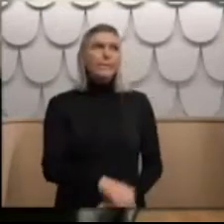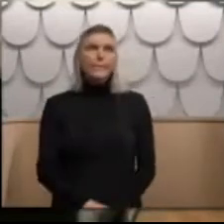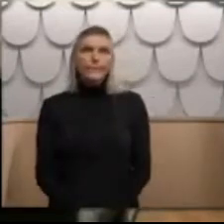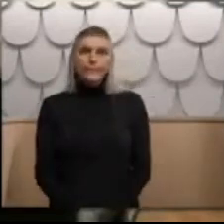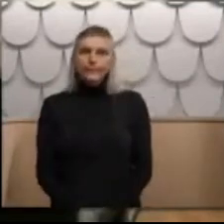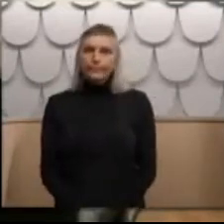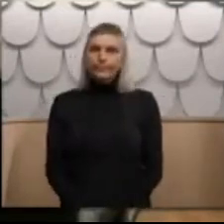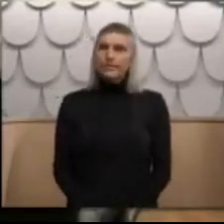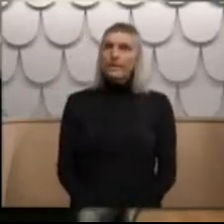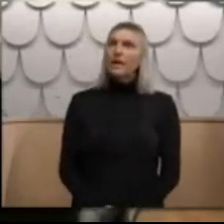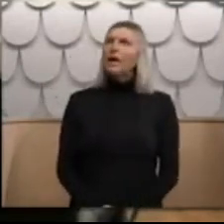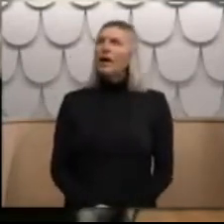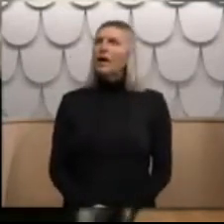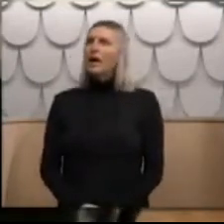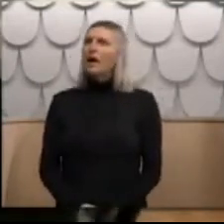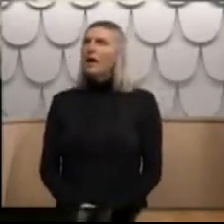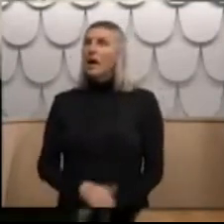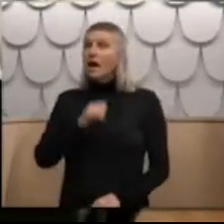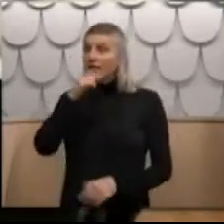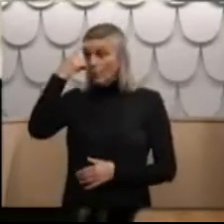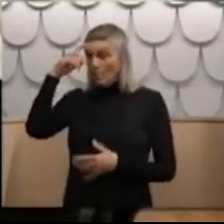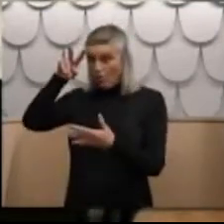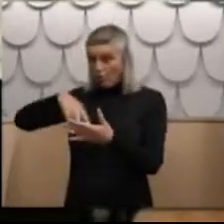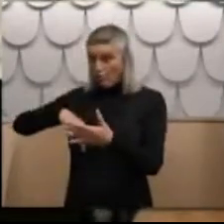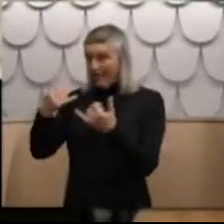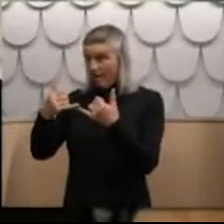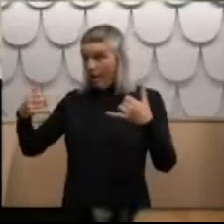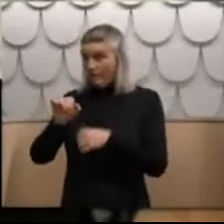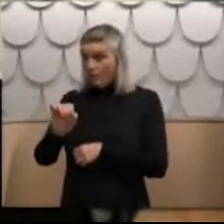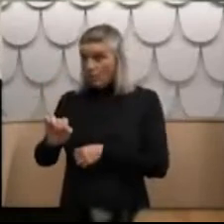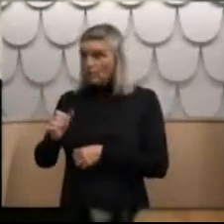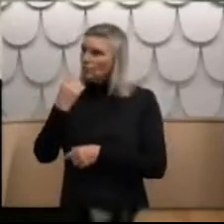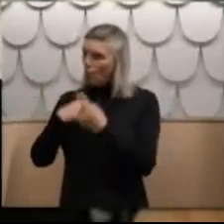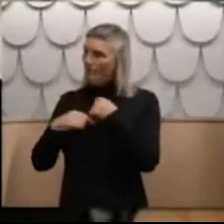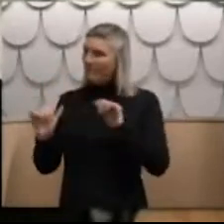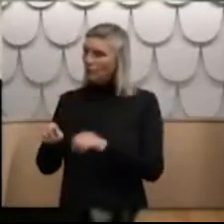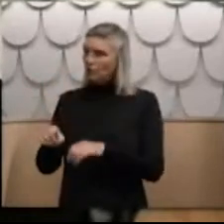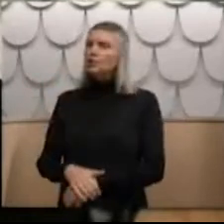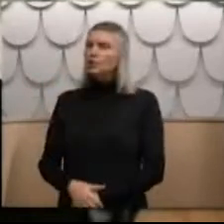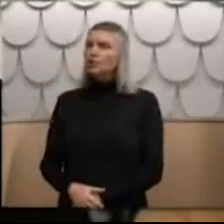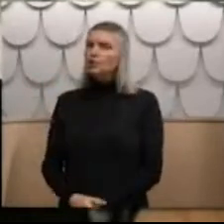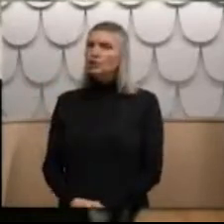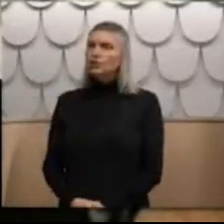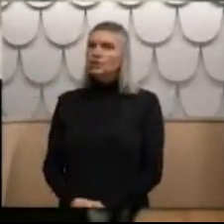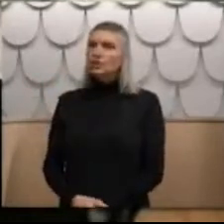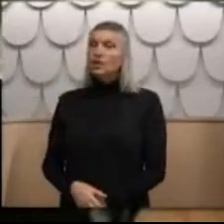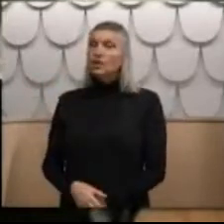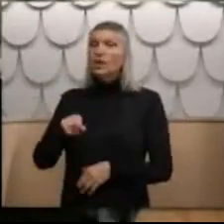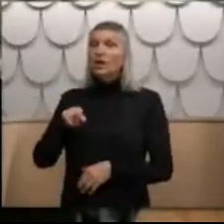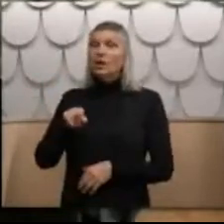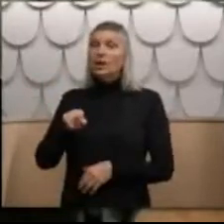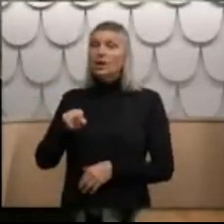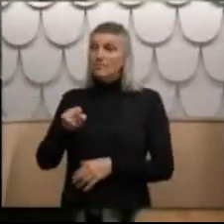And I might just read out another line that you said to me. When this